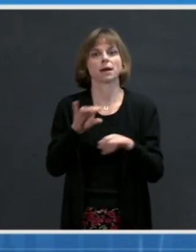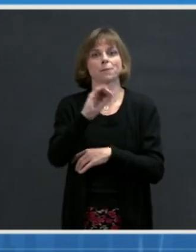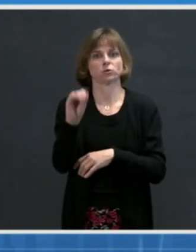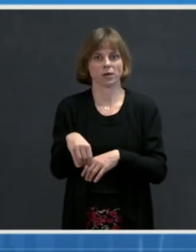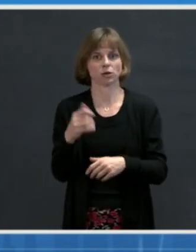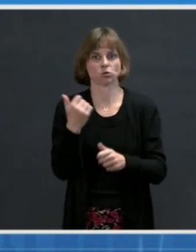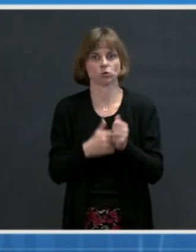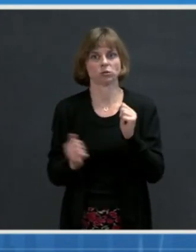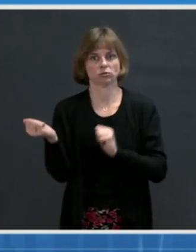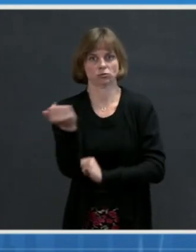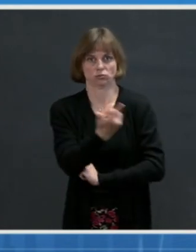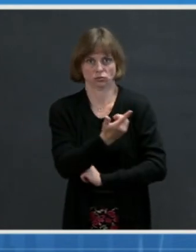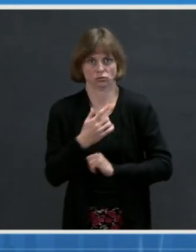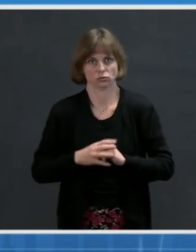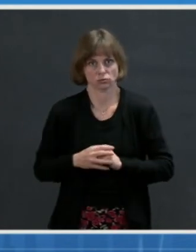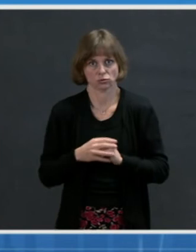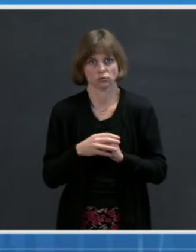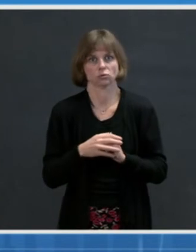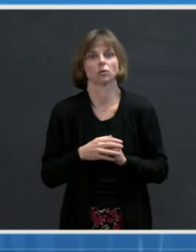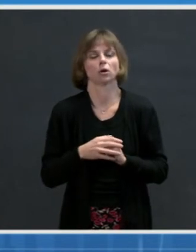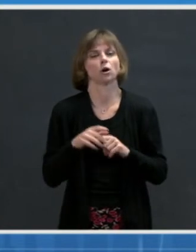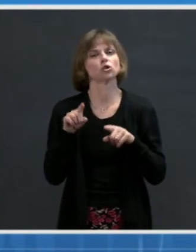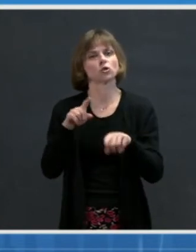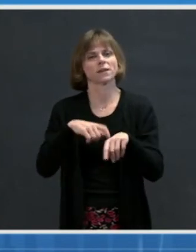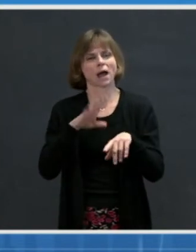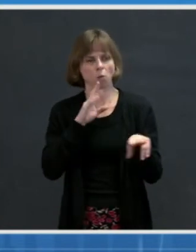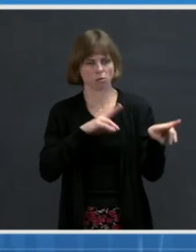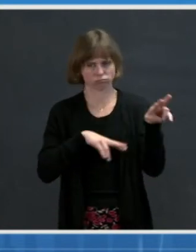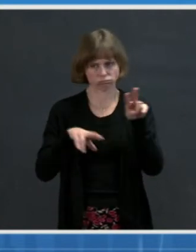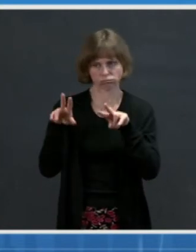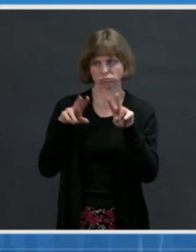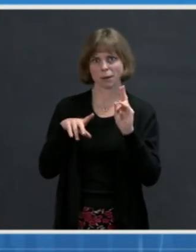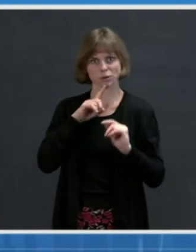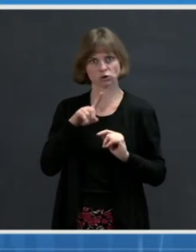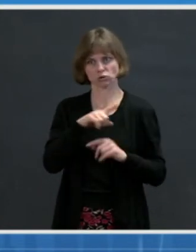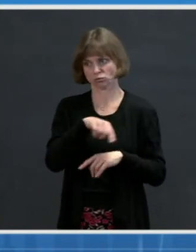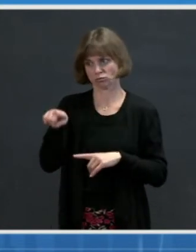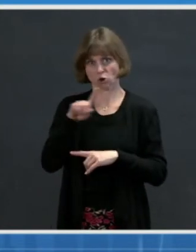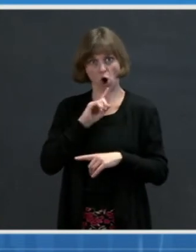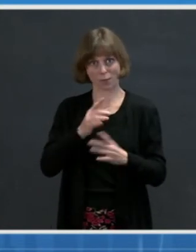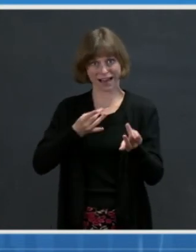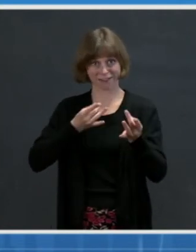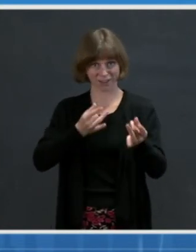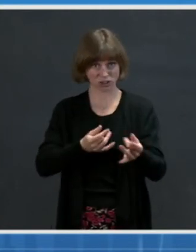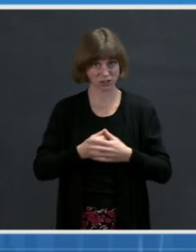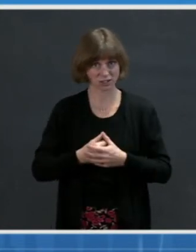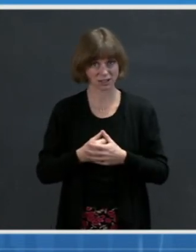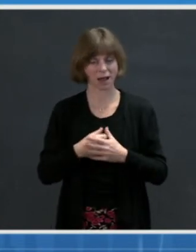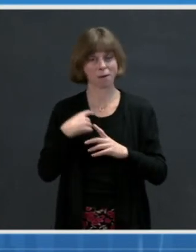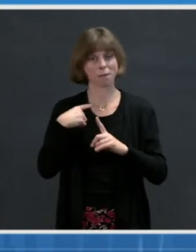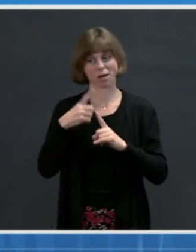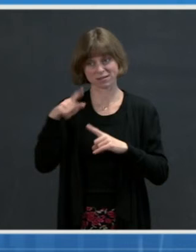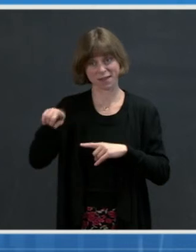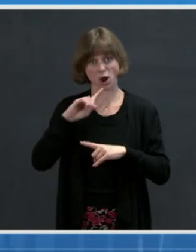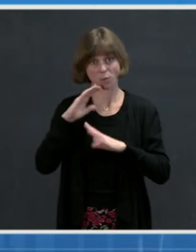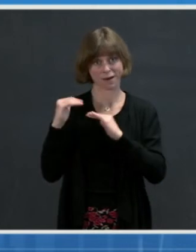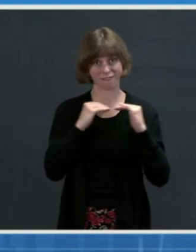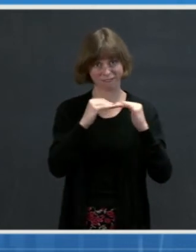we'll monitor channels, make sure channels are performing in two ways: efficiency and also fairness and